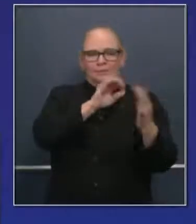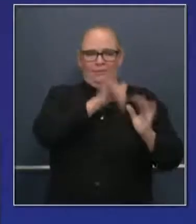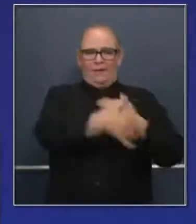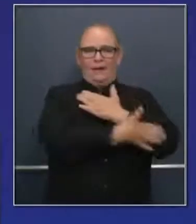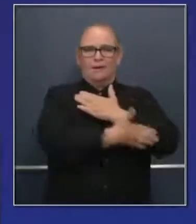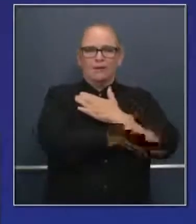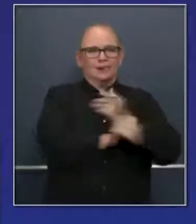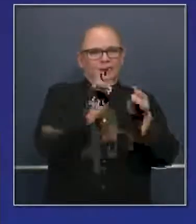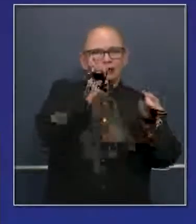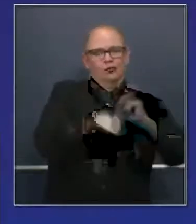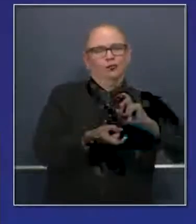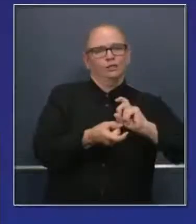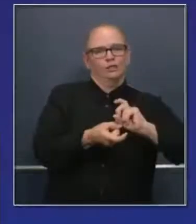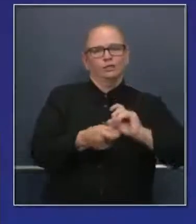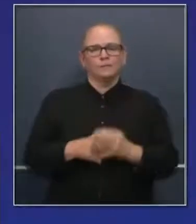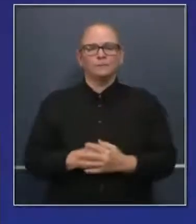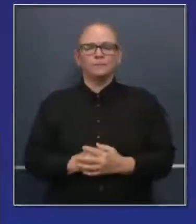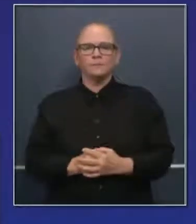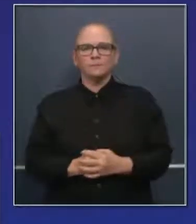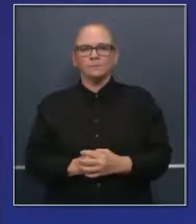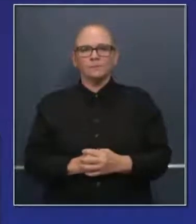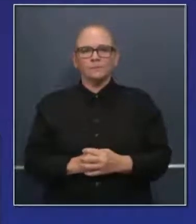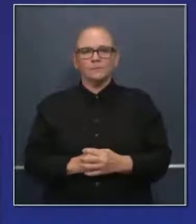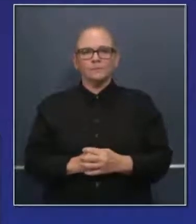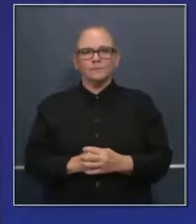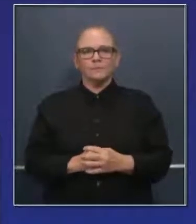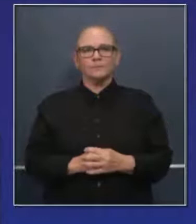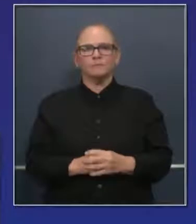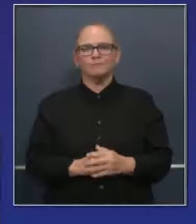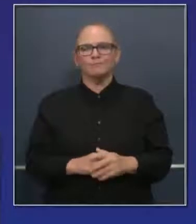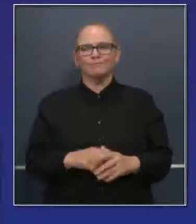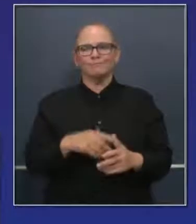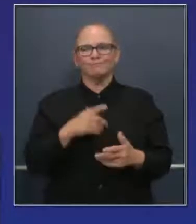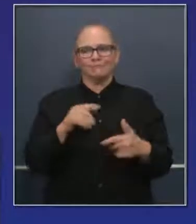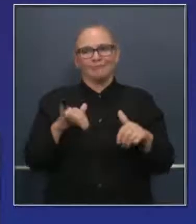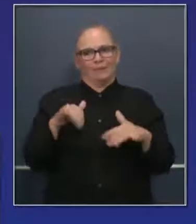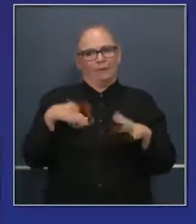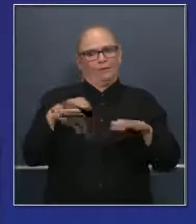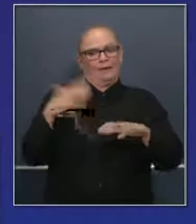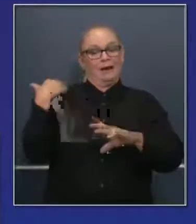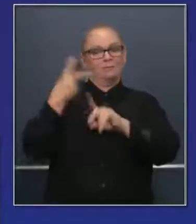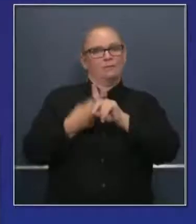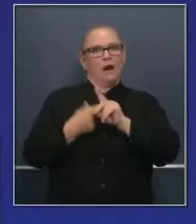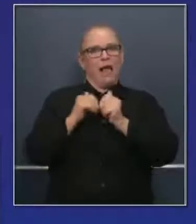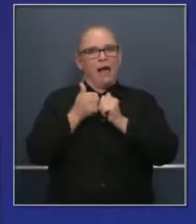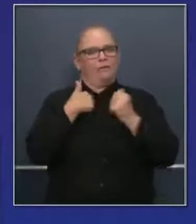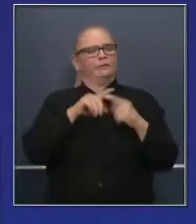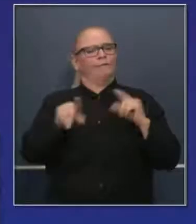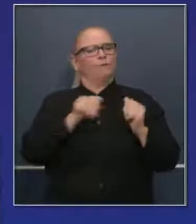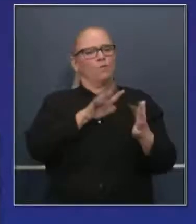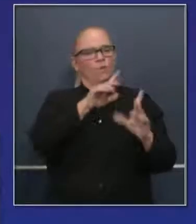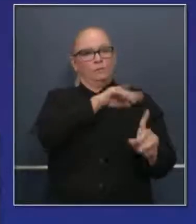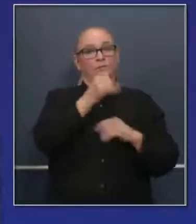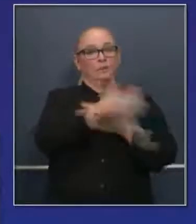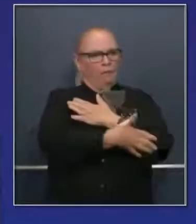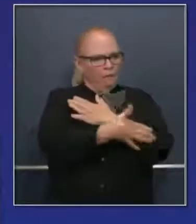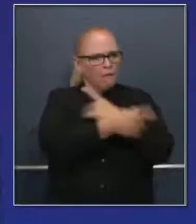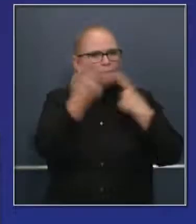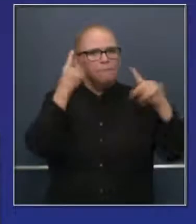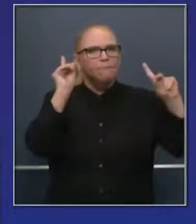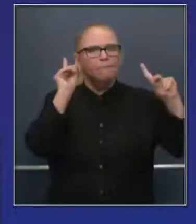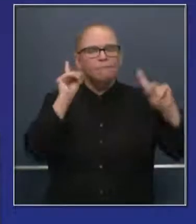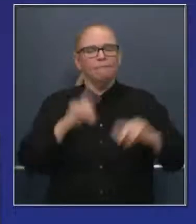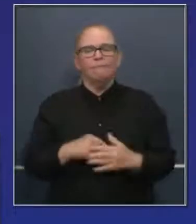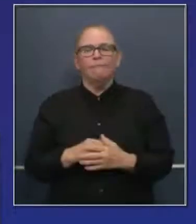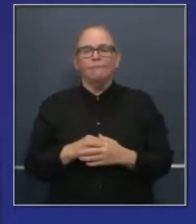new accountability structures, and that's exactly what took place. The model now, as we're referring to it, the Imperial